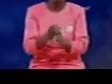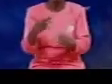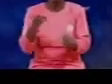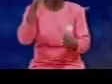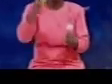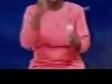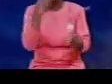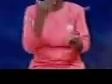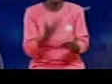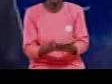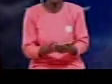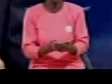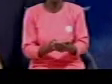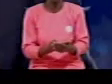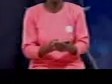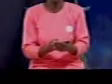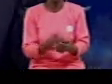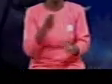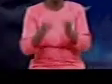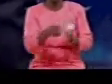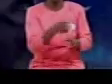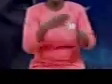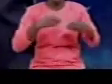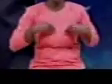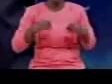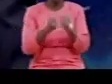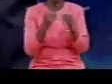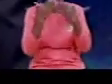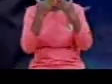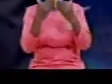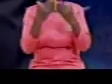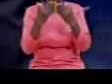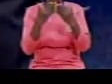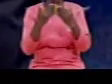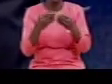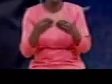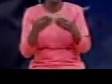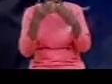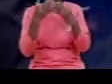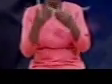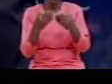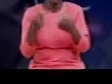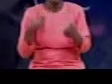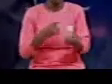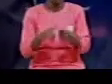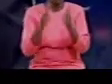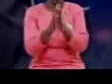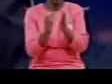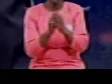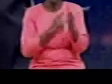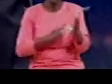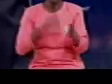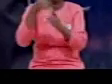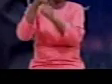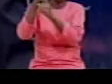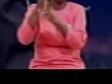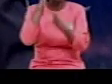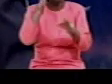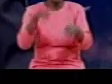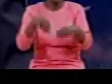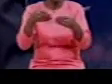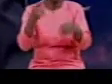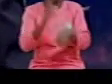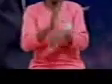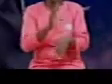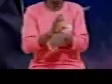received with thanksgiving. Now, we want to pray. We want to pray that the Lord himself will grant the church